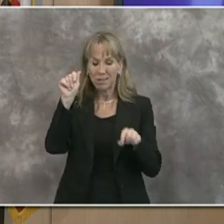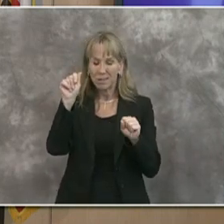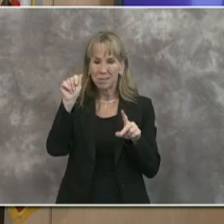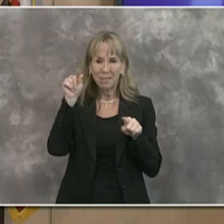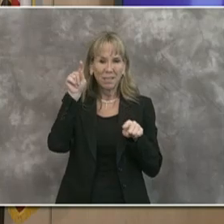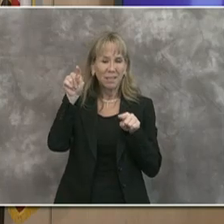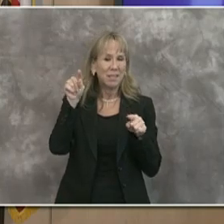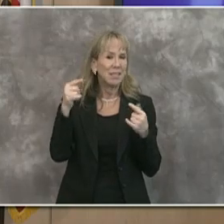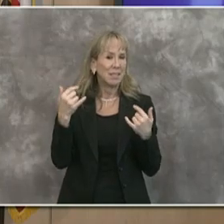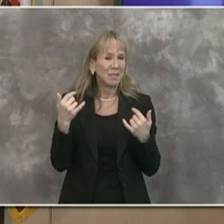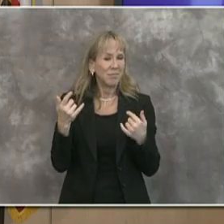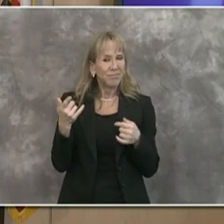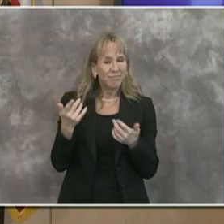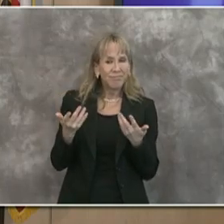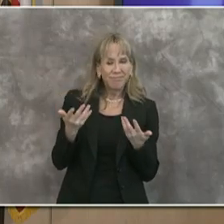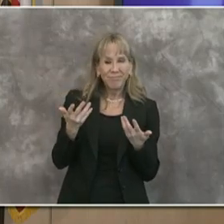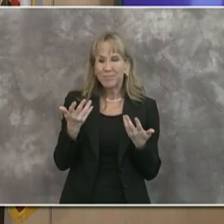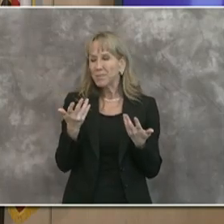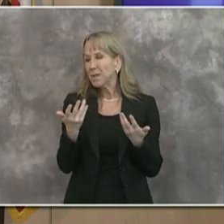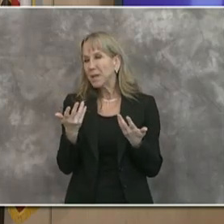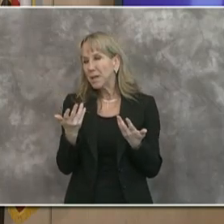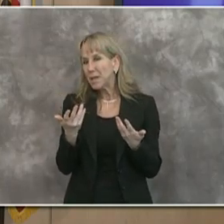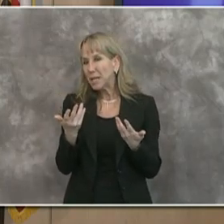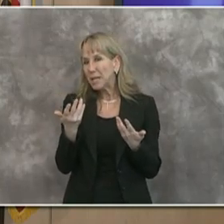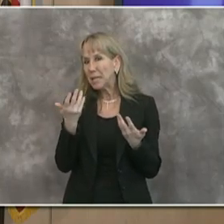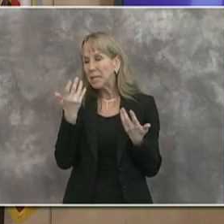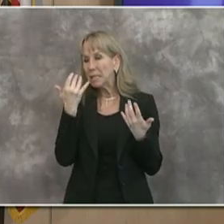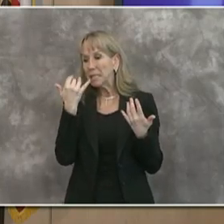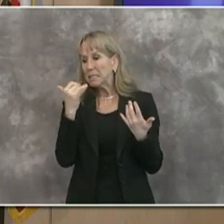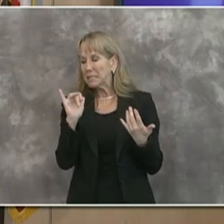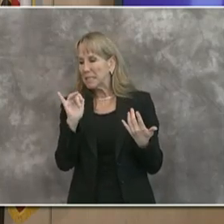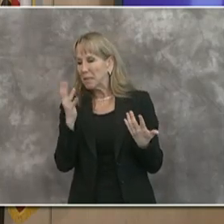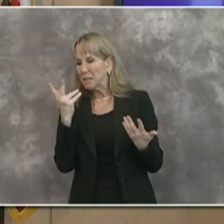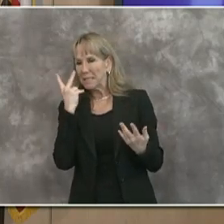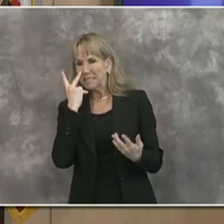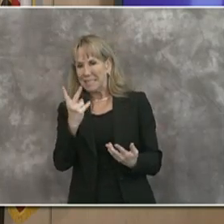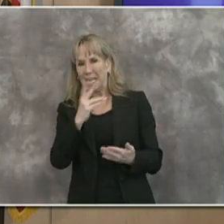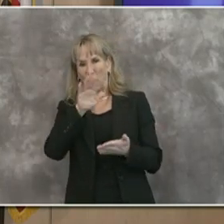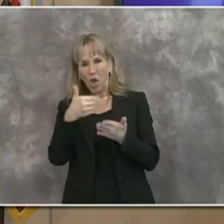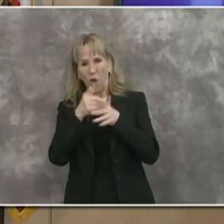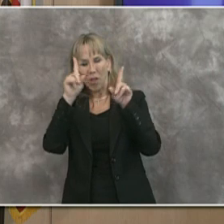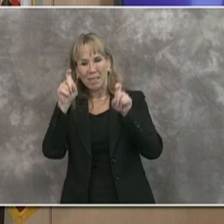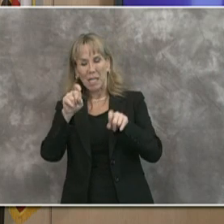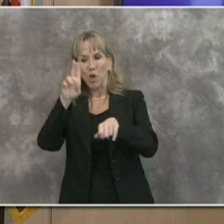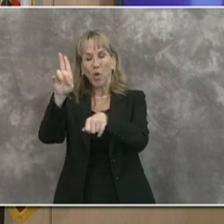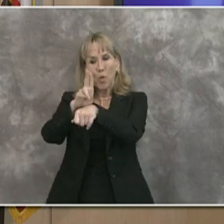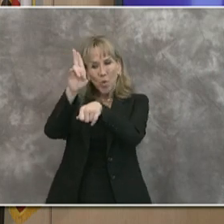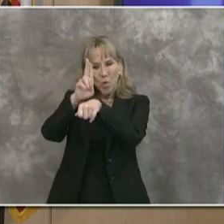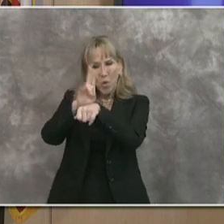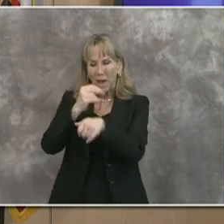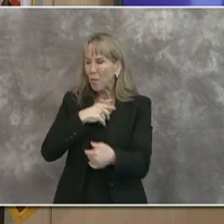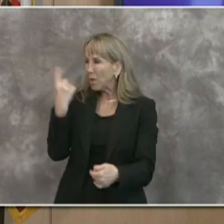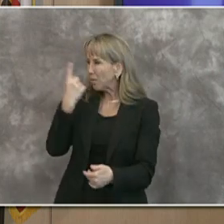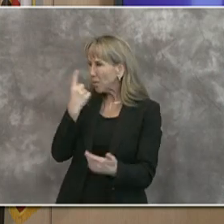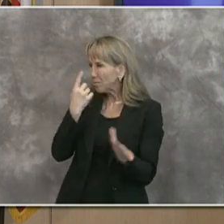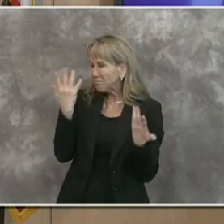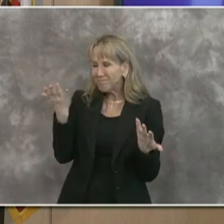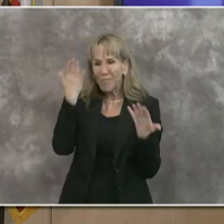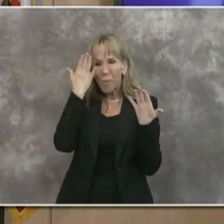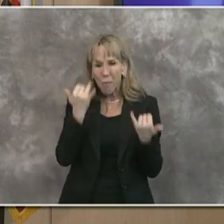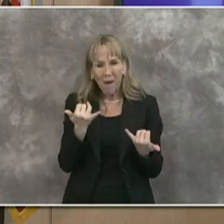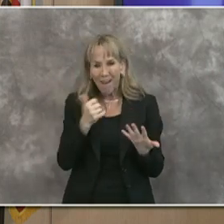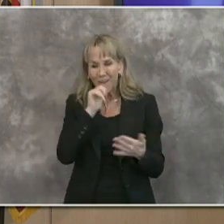still seeing, all those tests be used. And we've talked about several reasons why that might be.